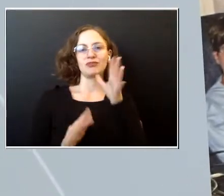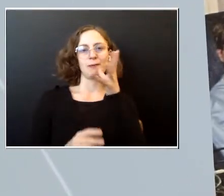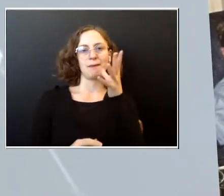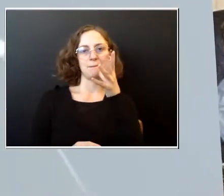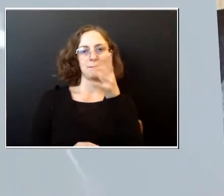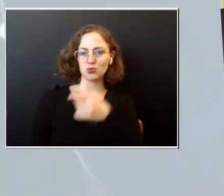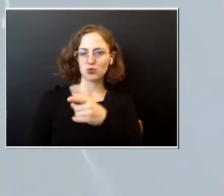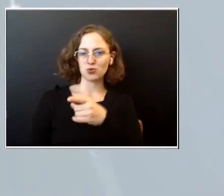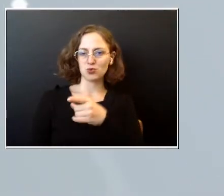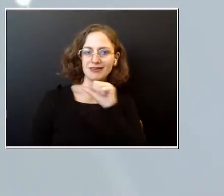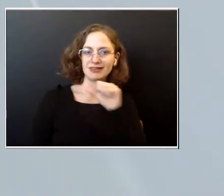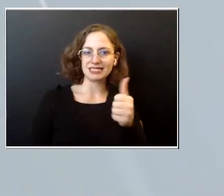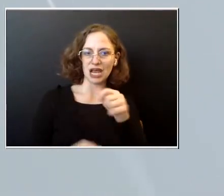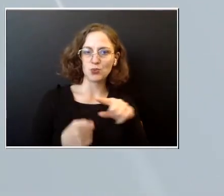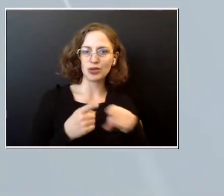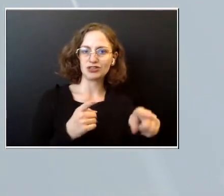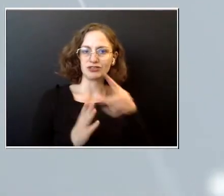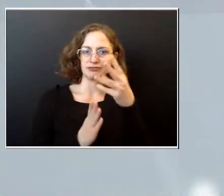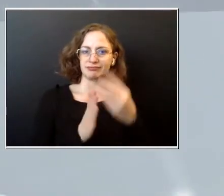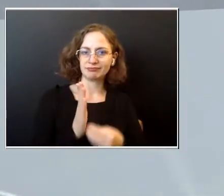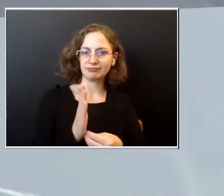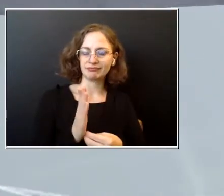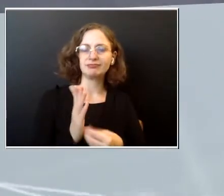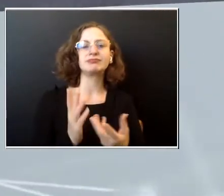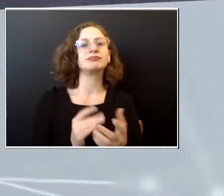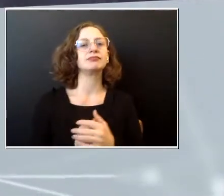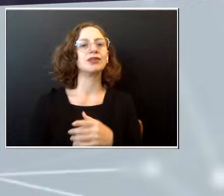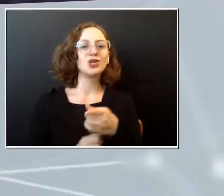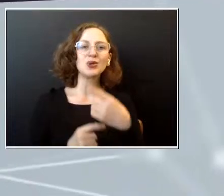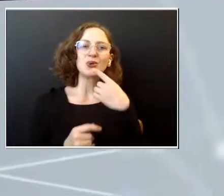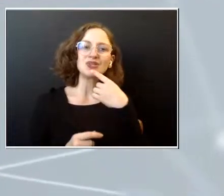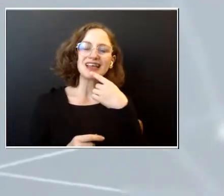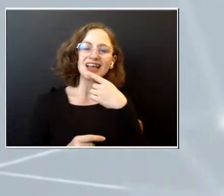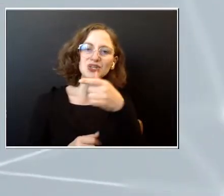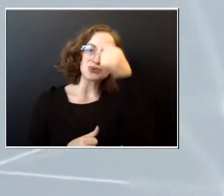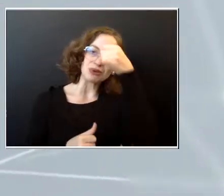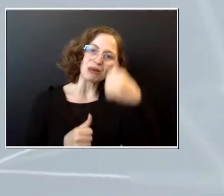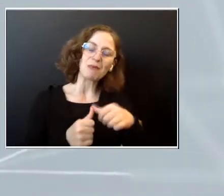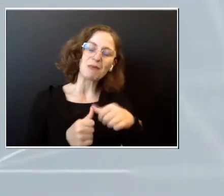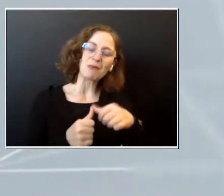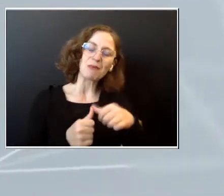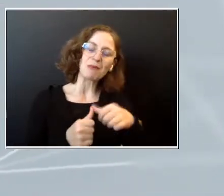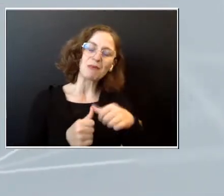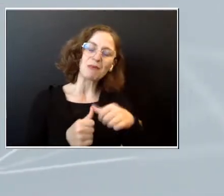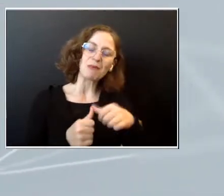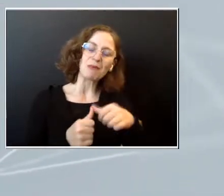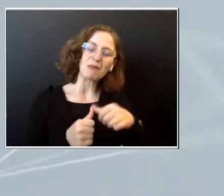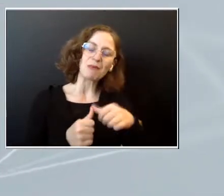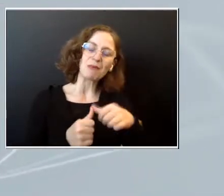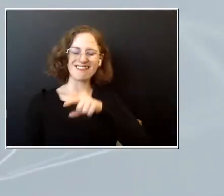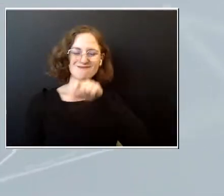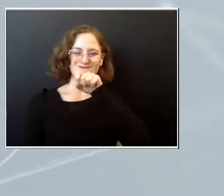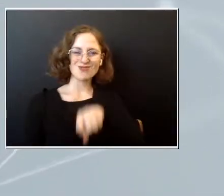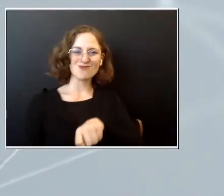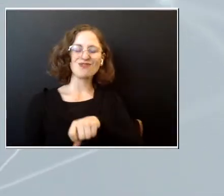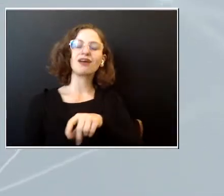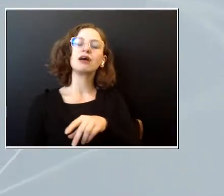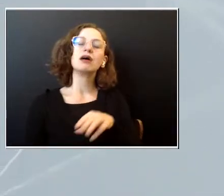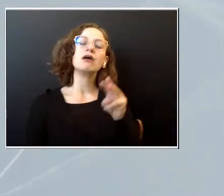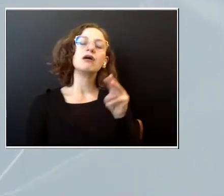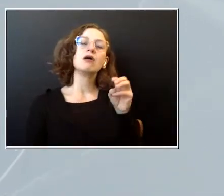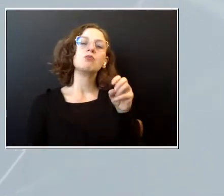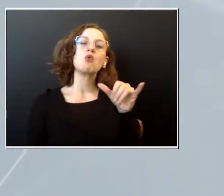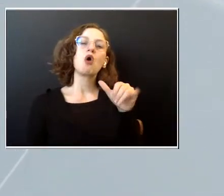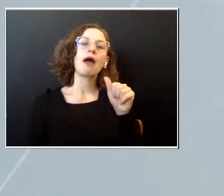you remember a lot about your mom. You said she was ornery, and you loved that about her. How did the Moya Moya affect her that you saw when you were 10